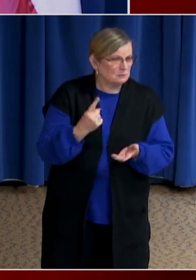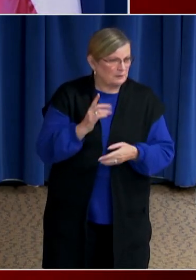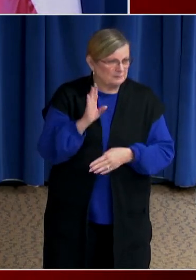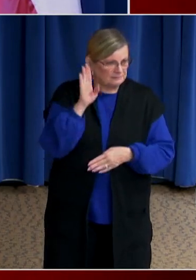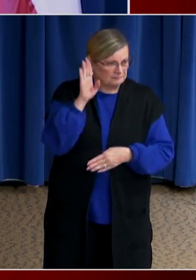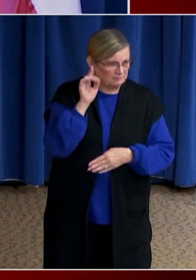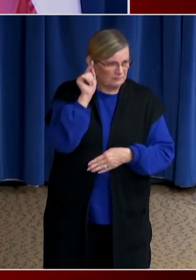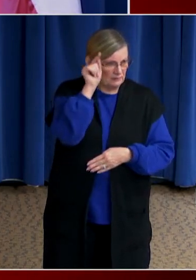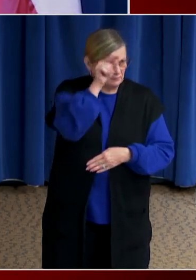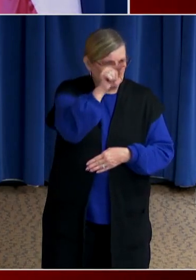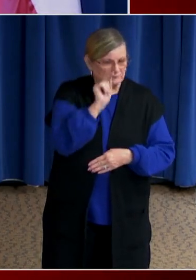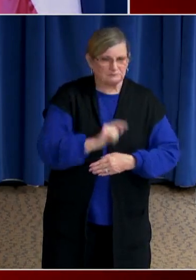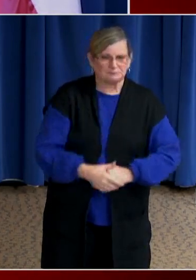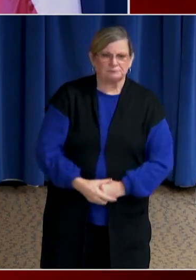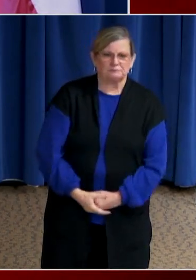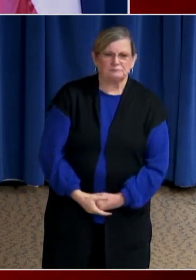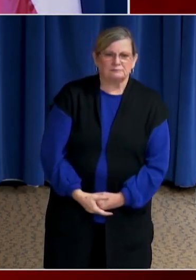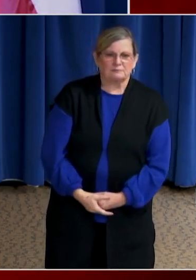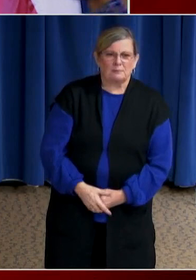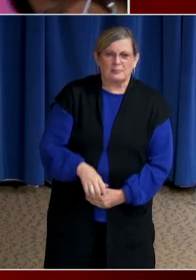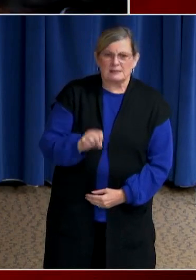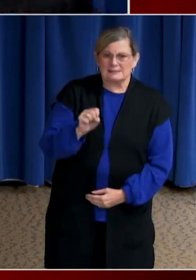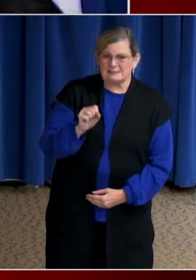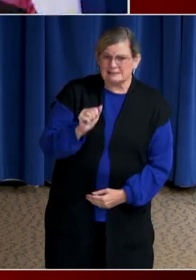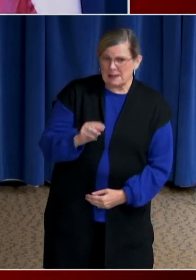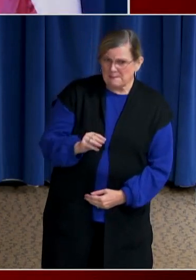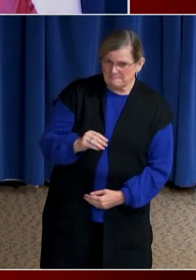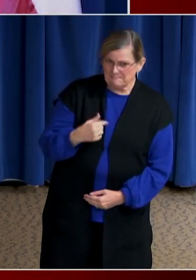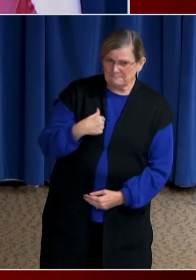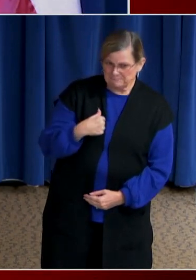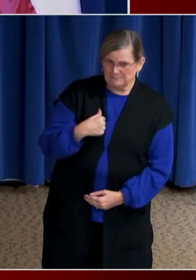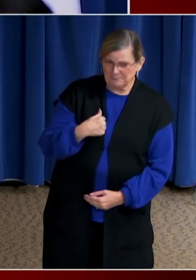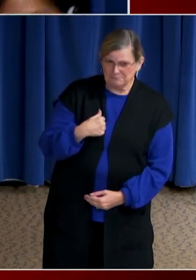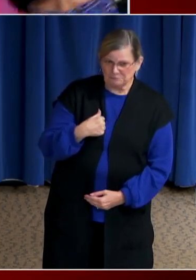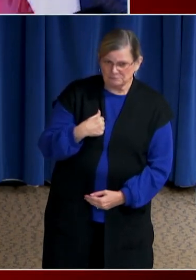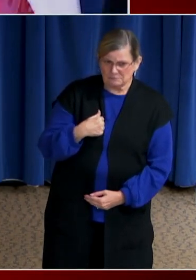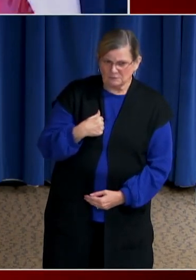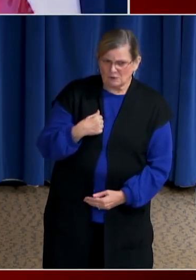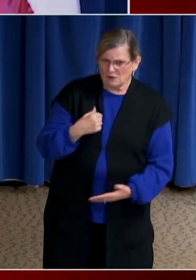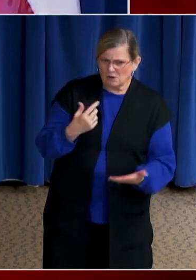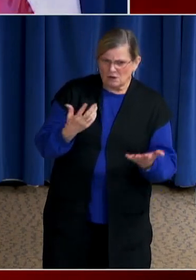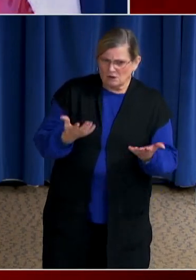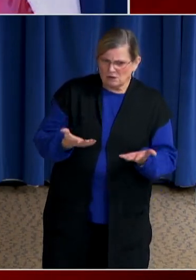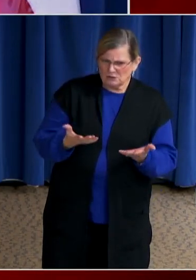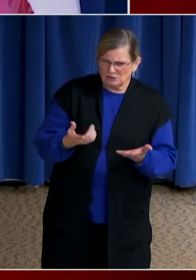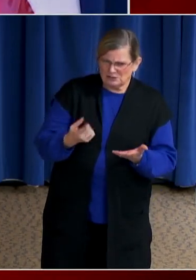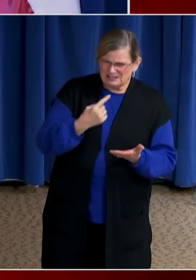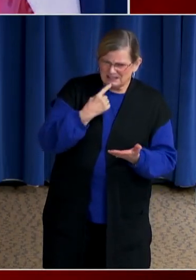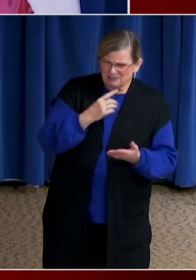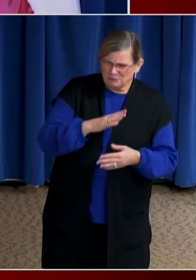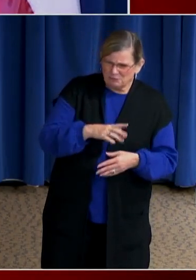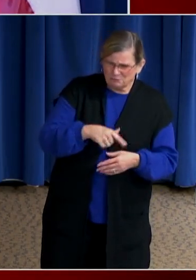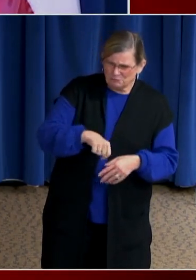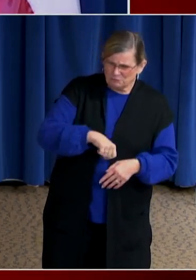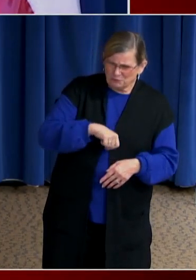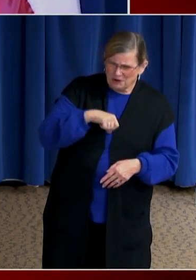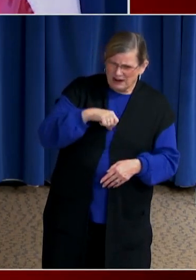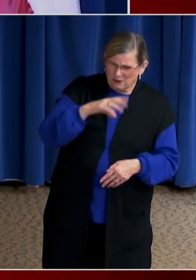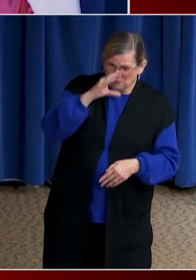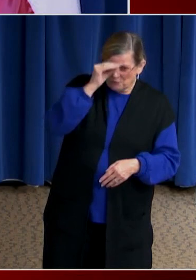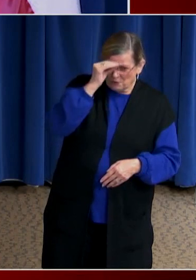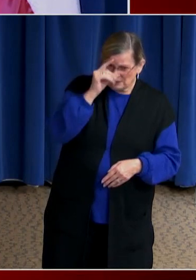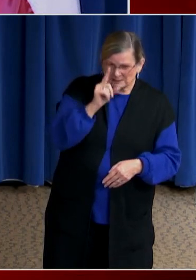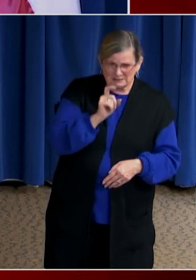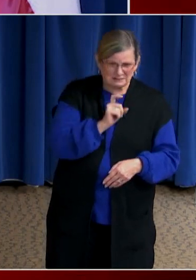Sam. So, Chief, what about this? What else can you tell us? It's been said that they were a Proud Boy. Is that true? We don't know